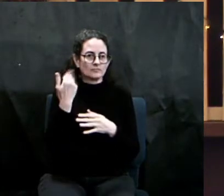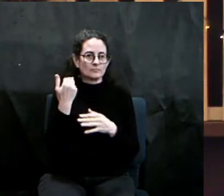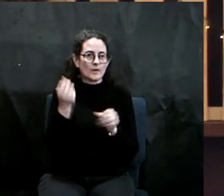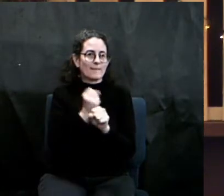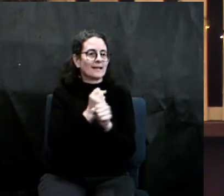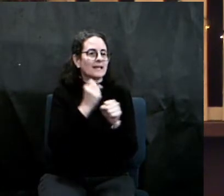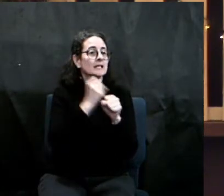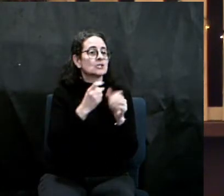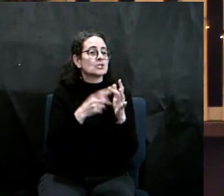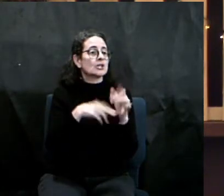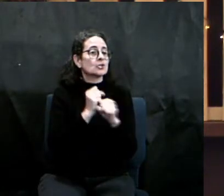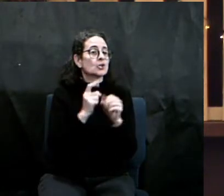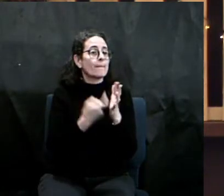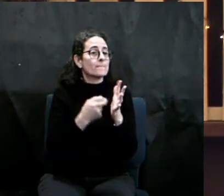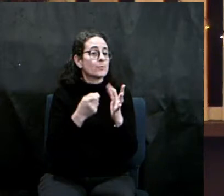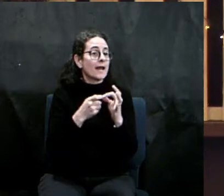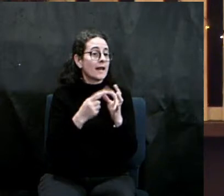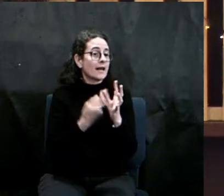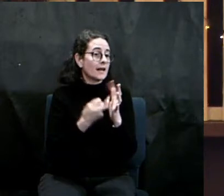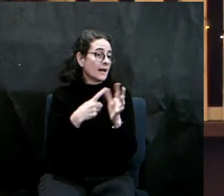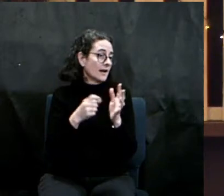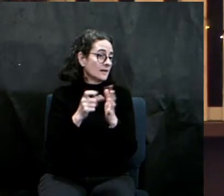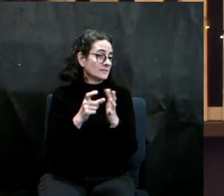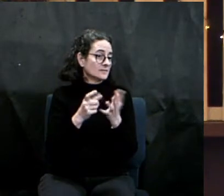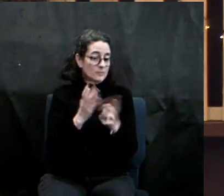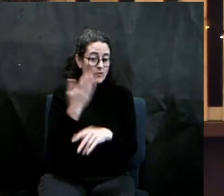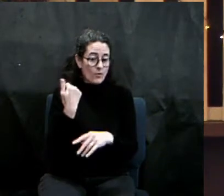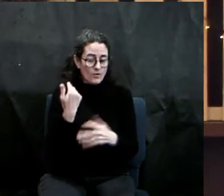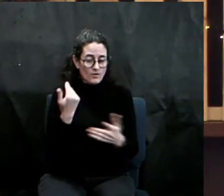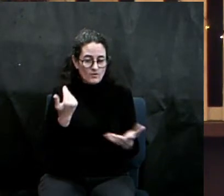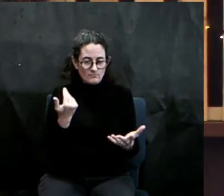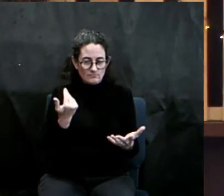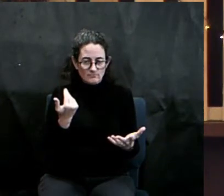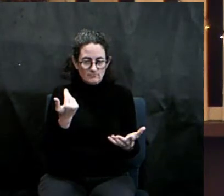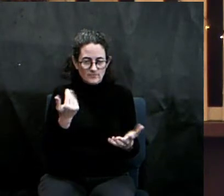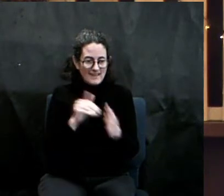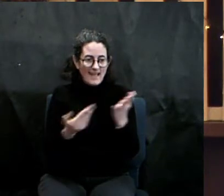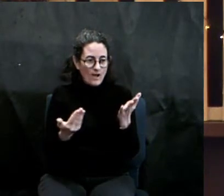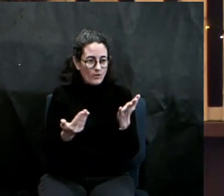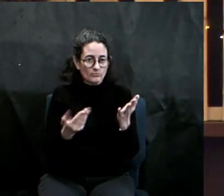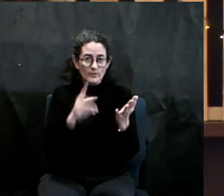not, if we can't, well, what will we do instead?